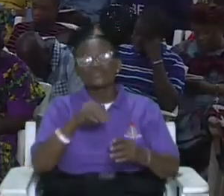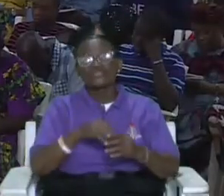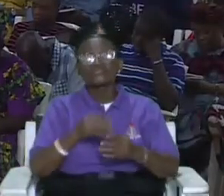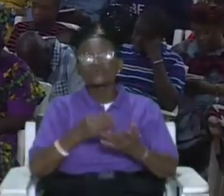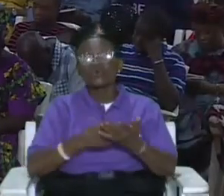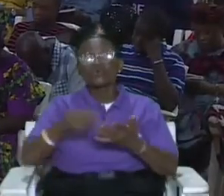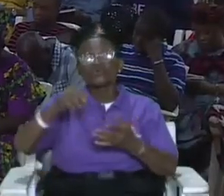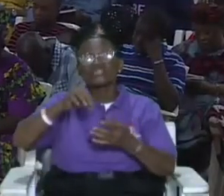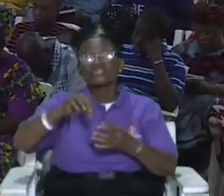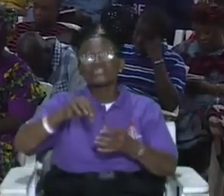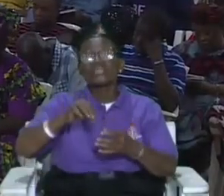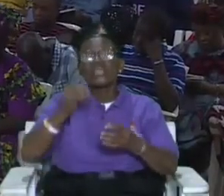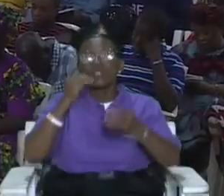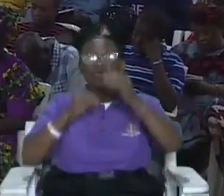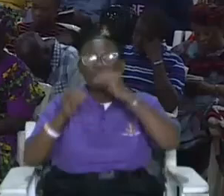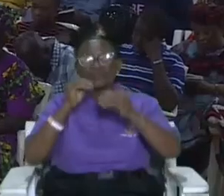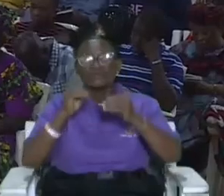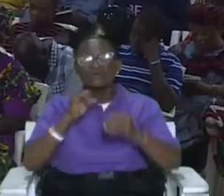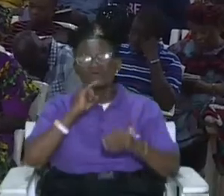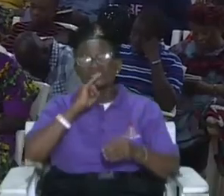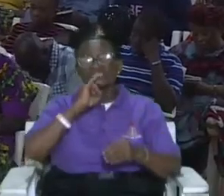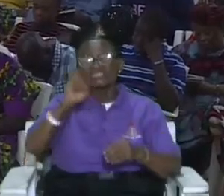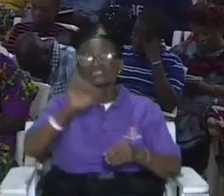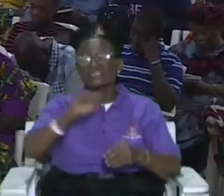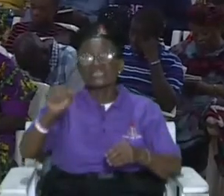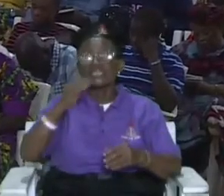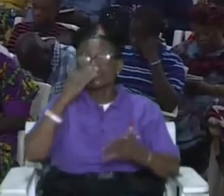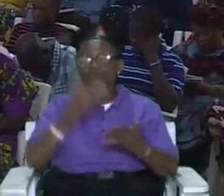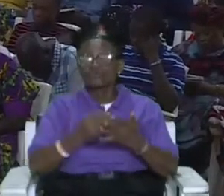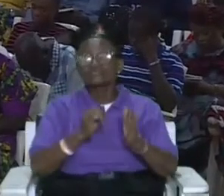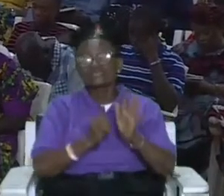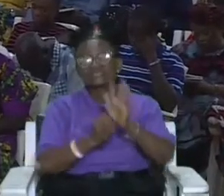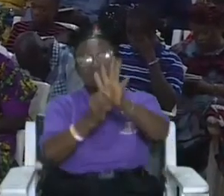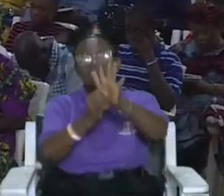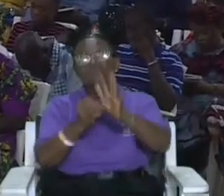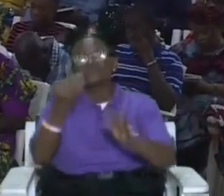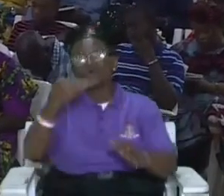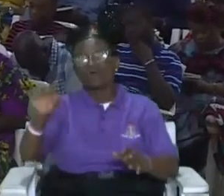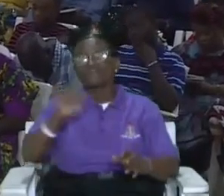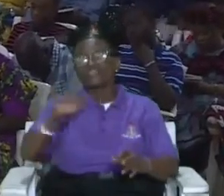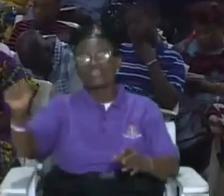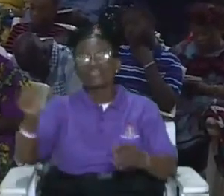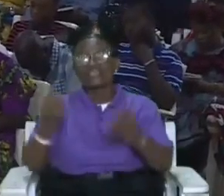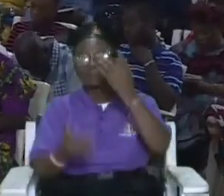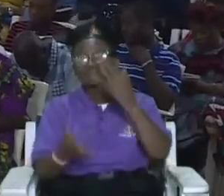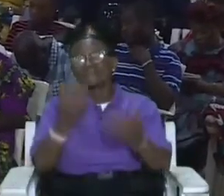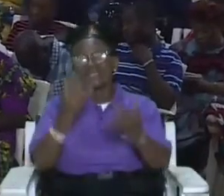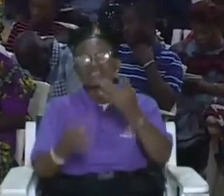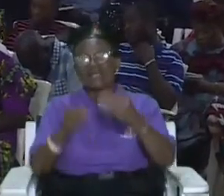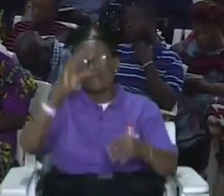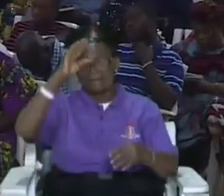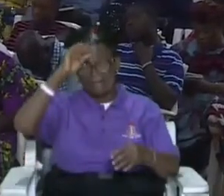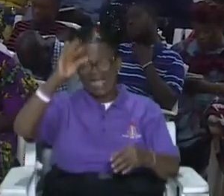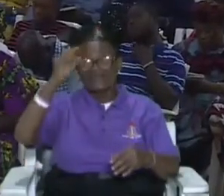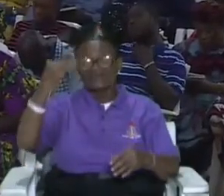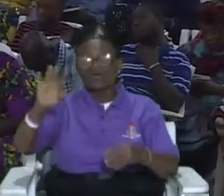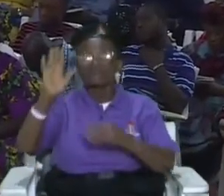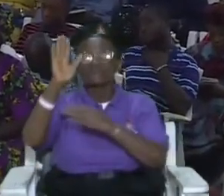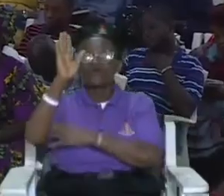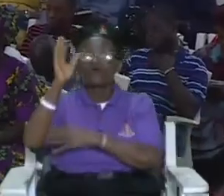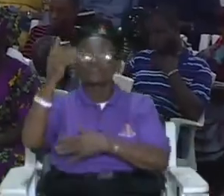classical example of a fireman of God, a fire carrier of God.